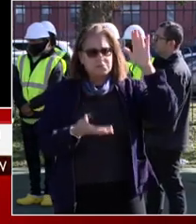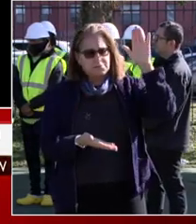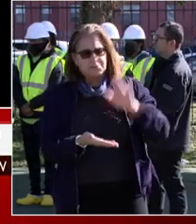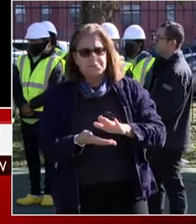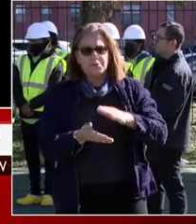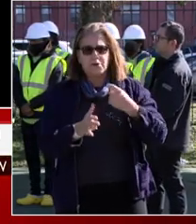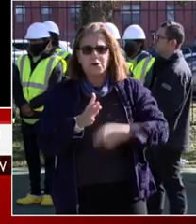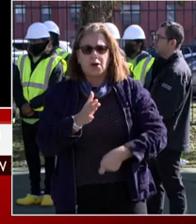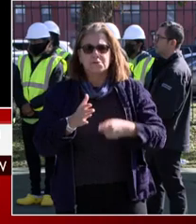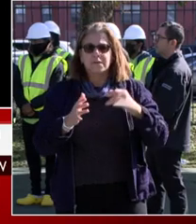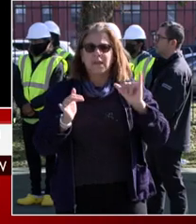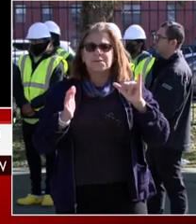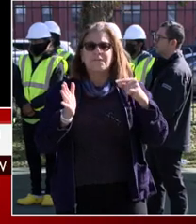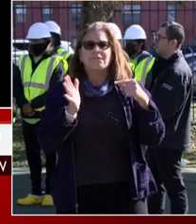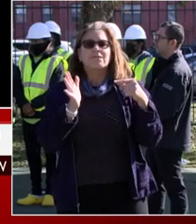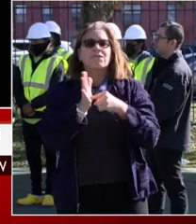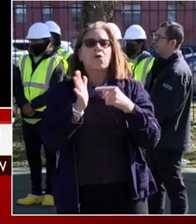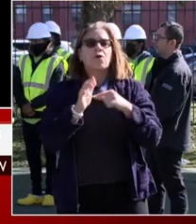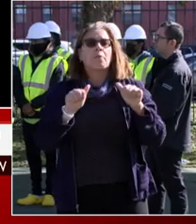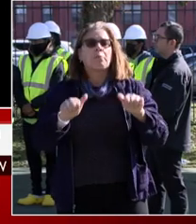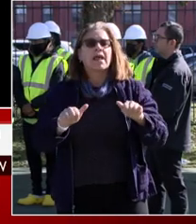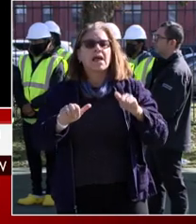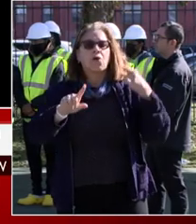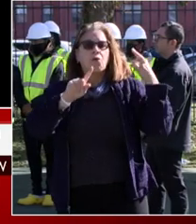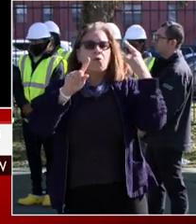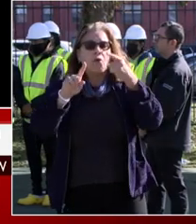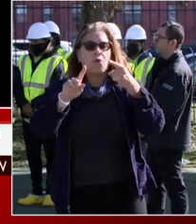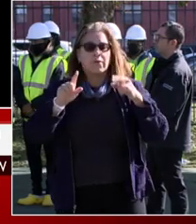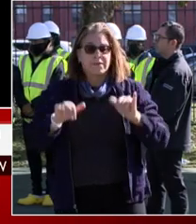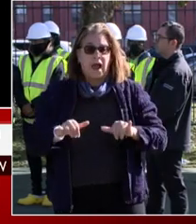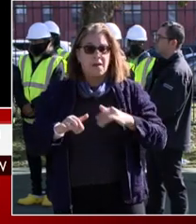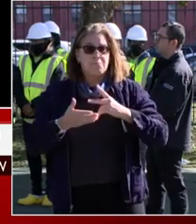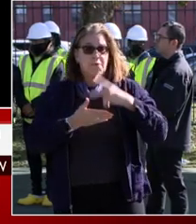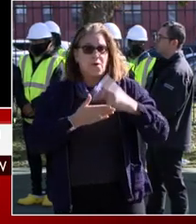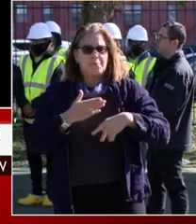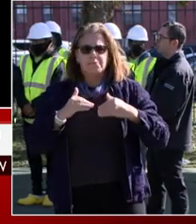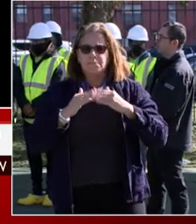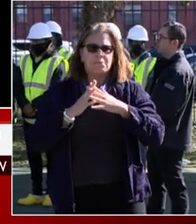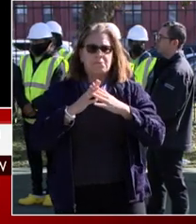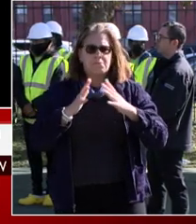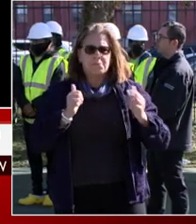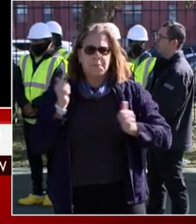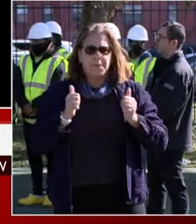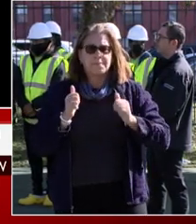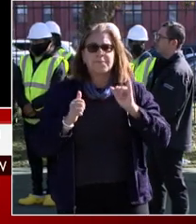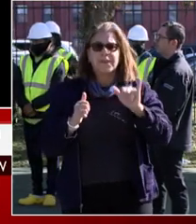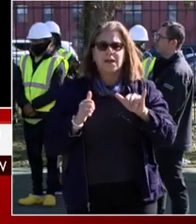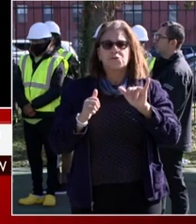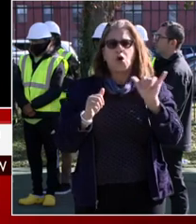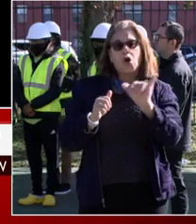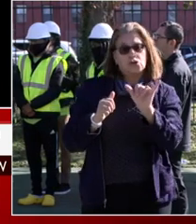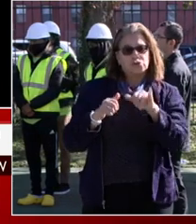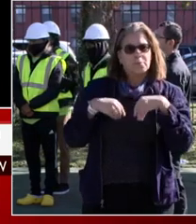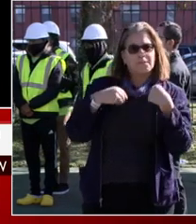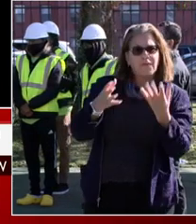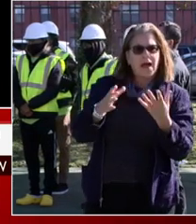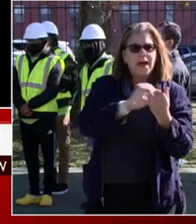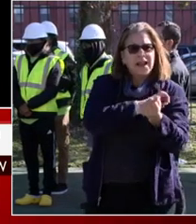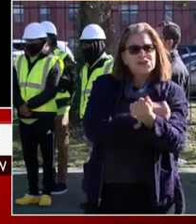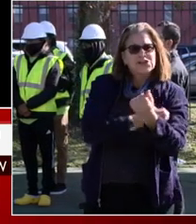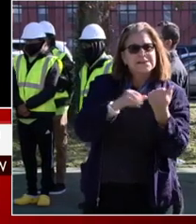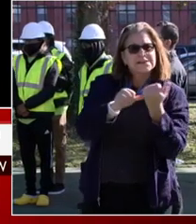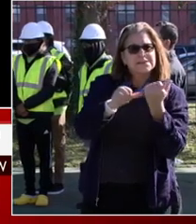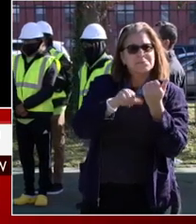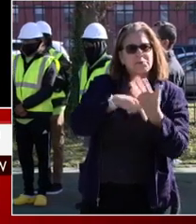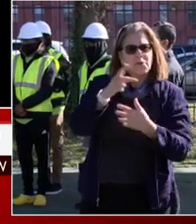we haven't ever let our energy assistance funds run out, and known as the LIHEAP program.